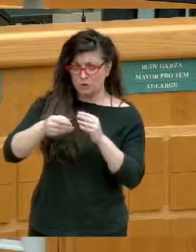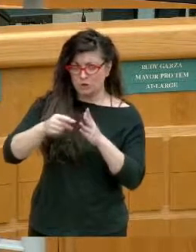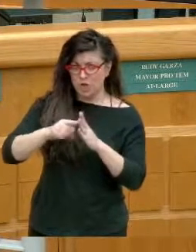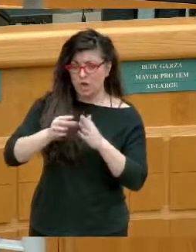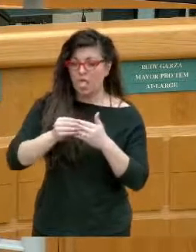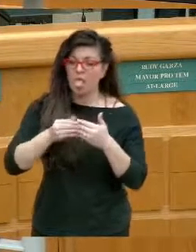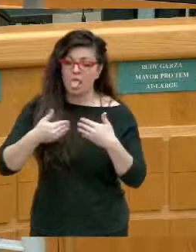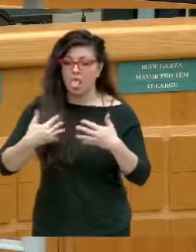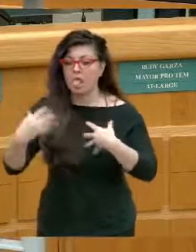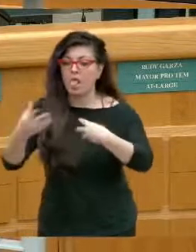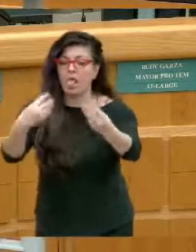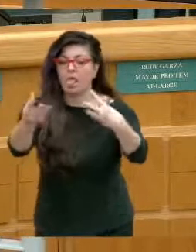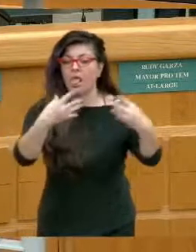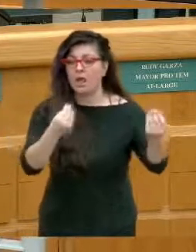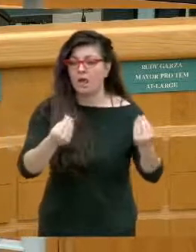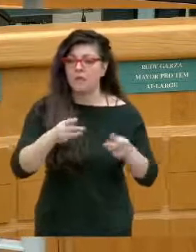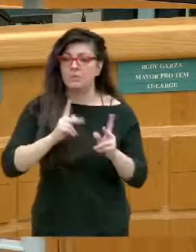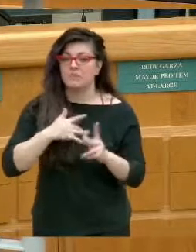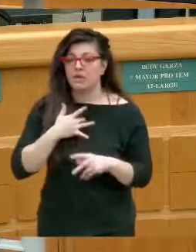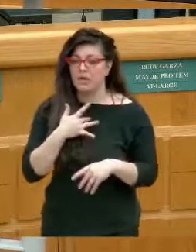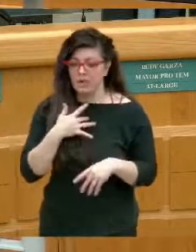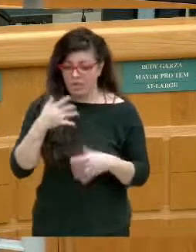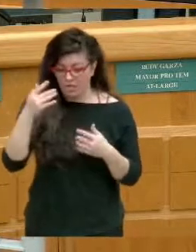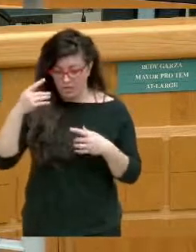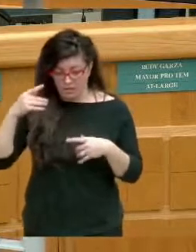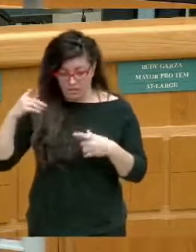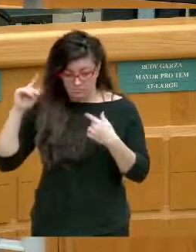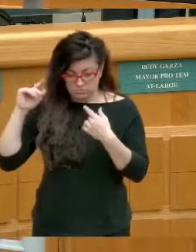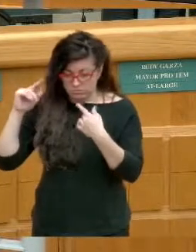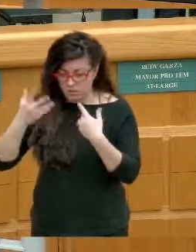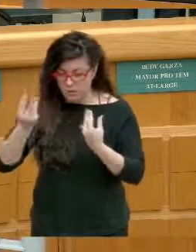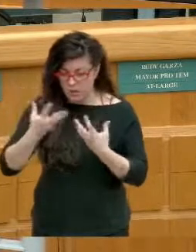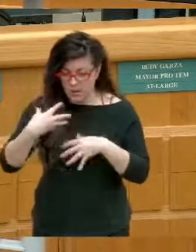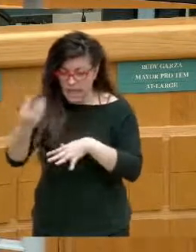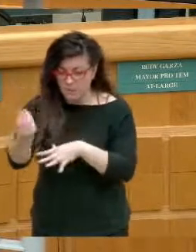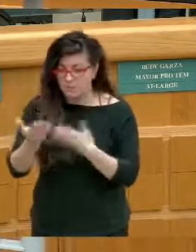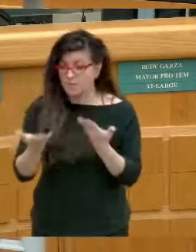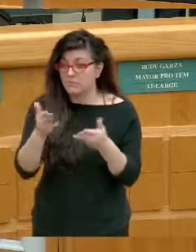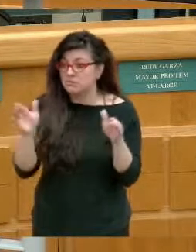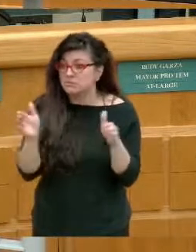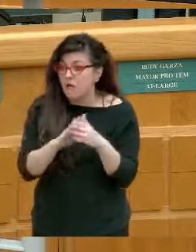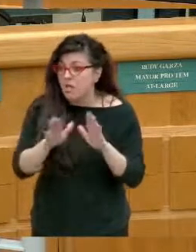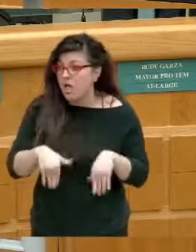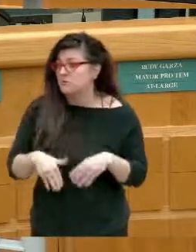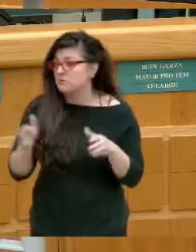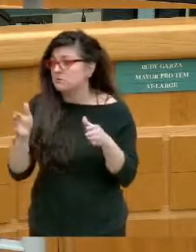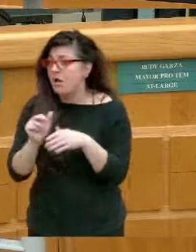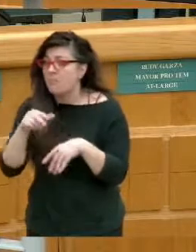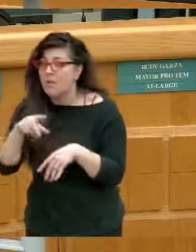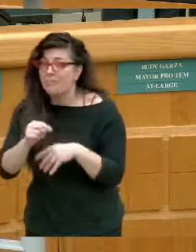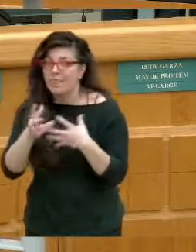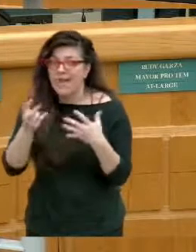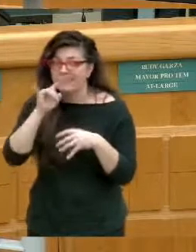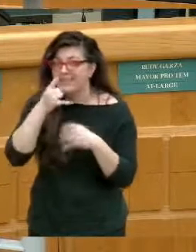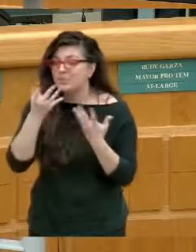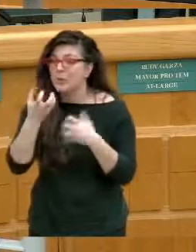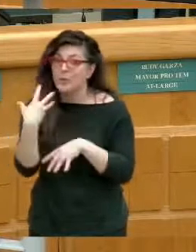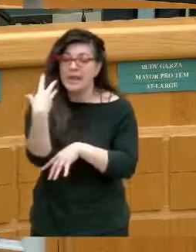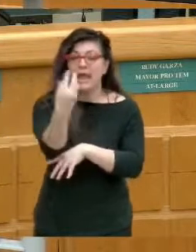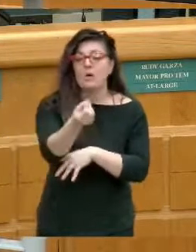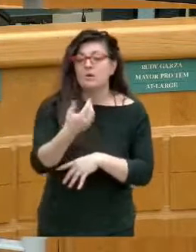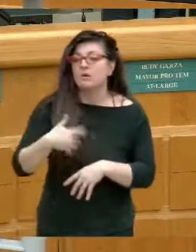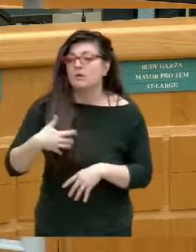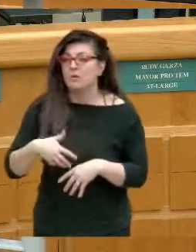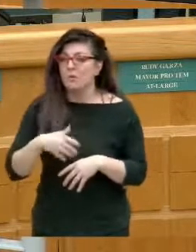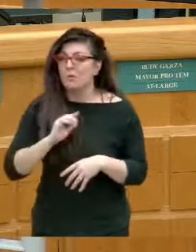up. Some people have small houses, some people live in apartments with a lot of children that it becomes extremely